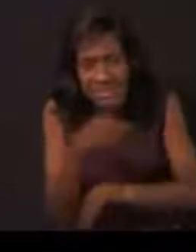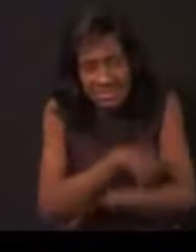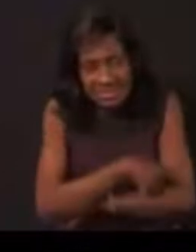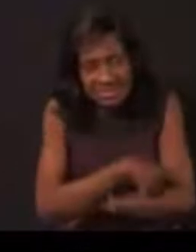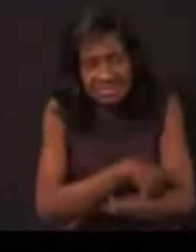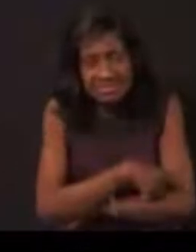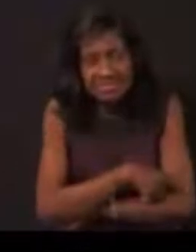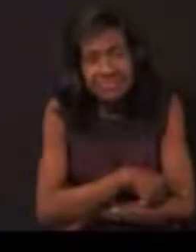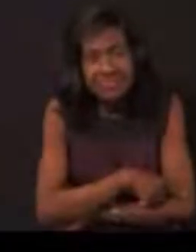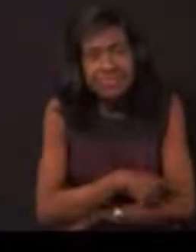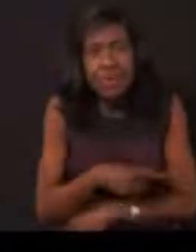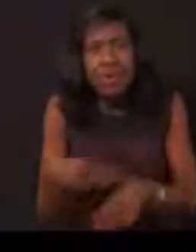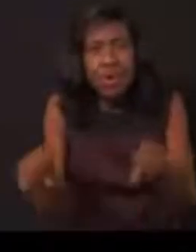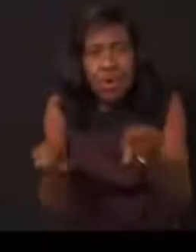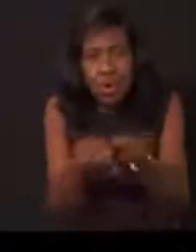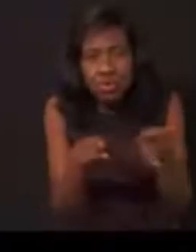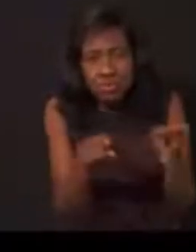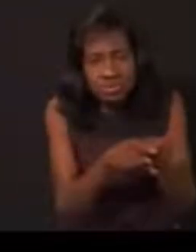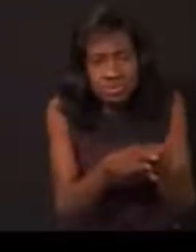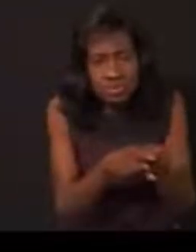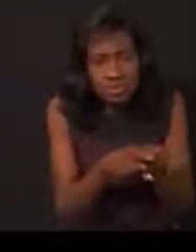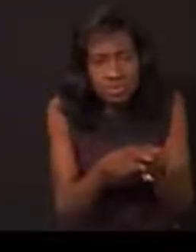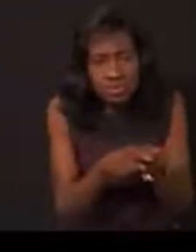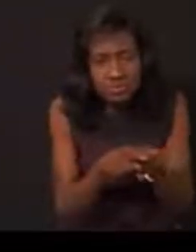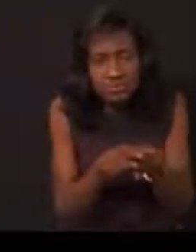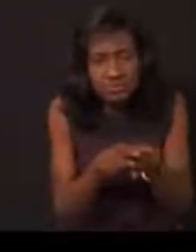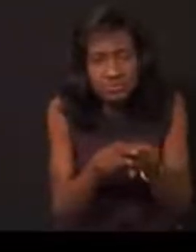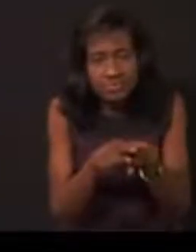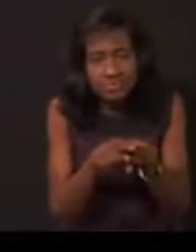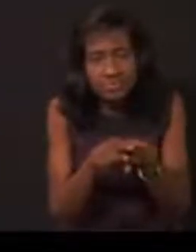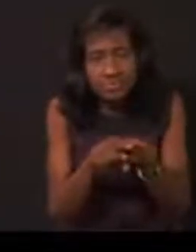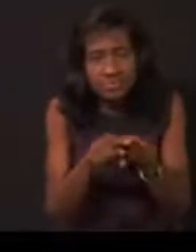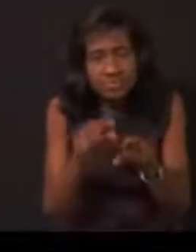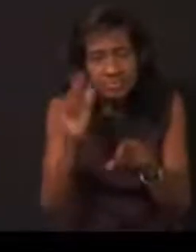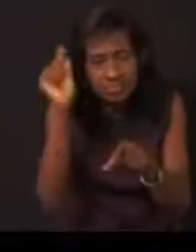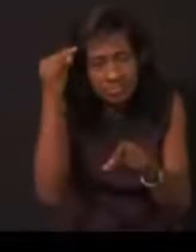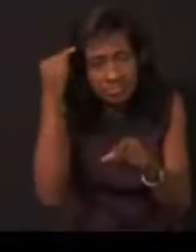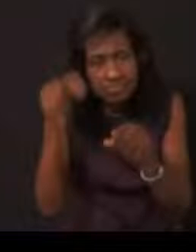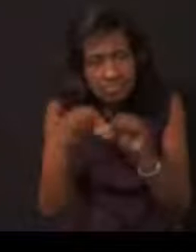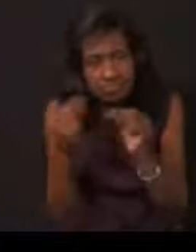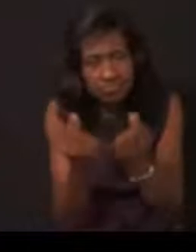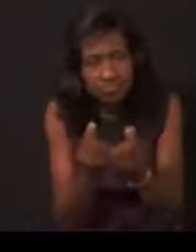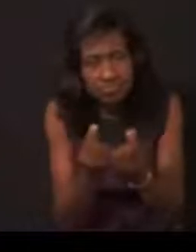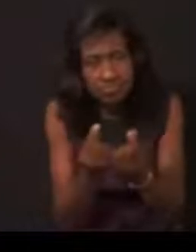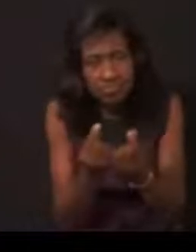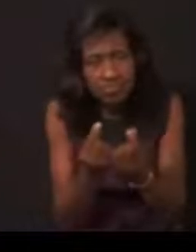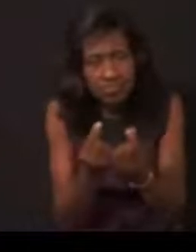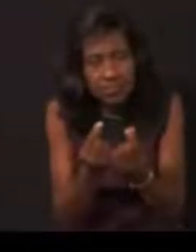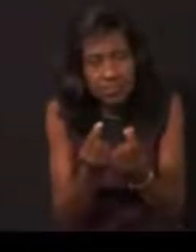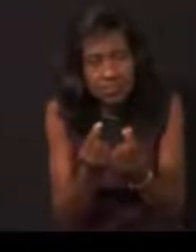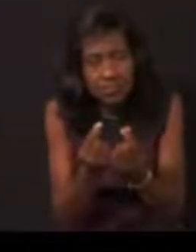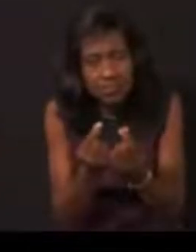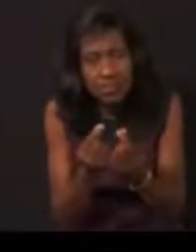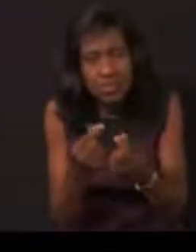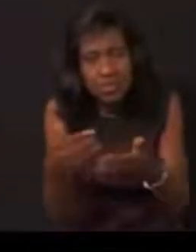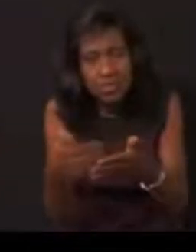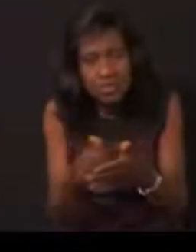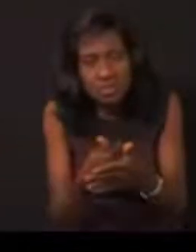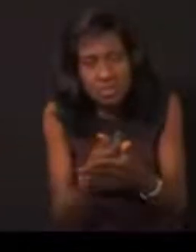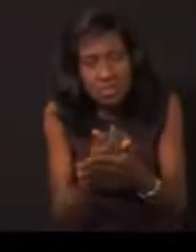that Parliament recently passed as you know, the Immigration Transition Amendment